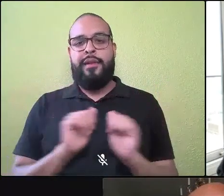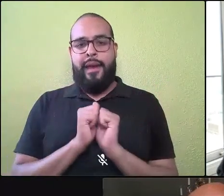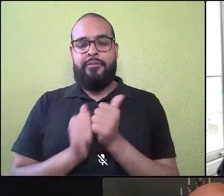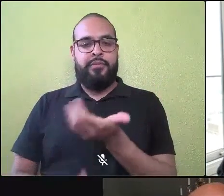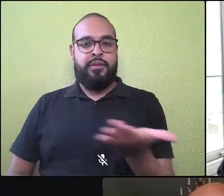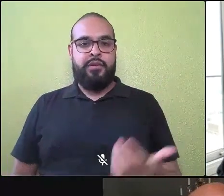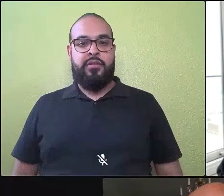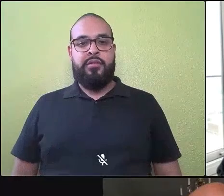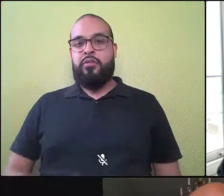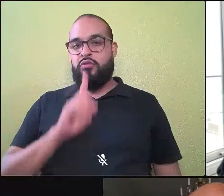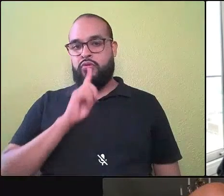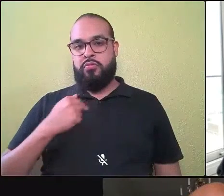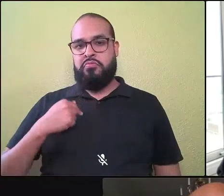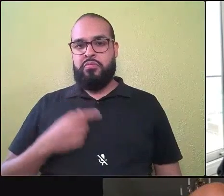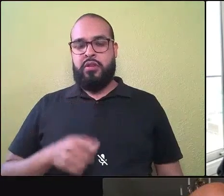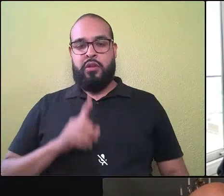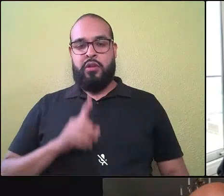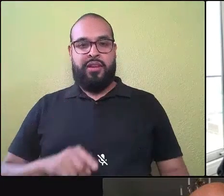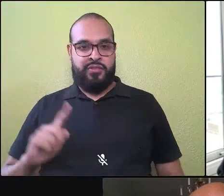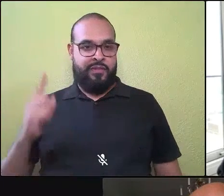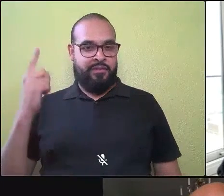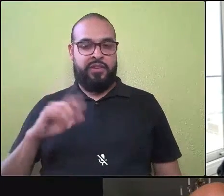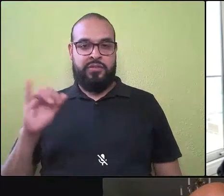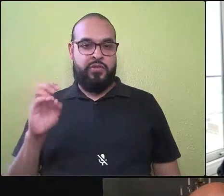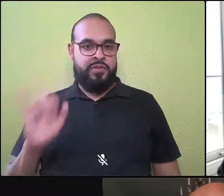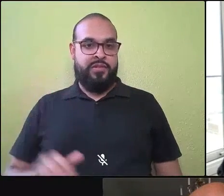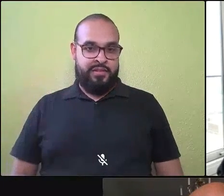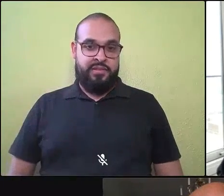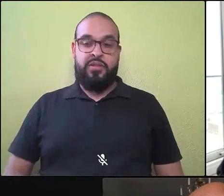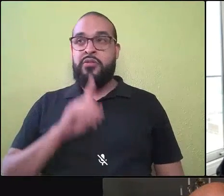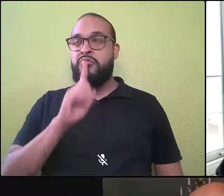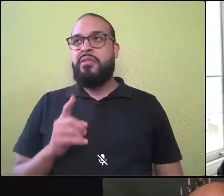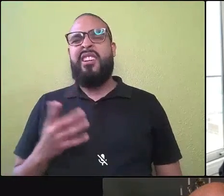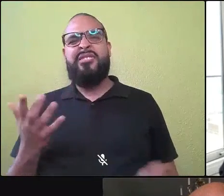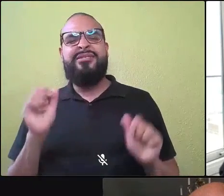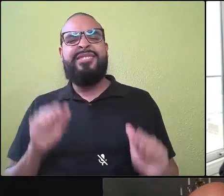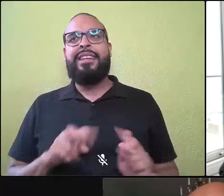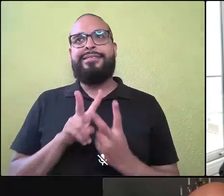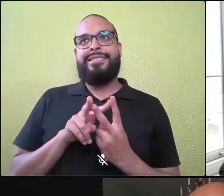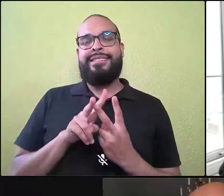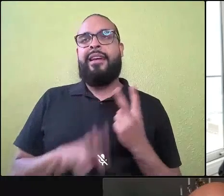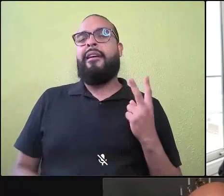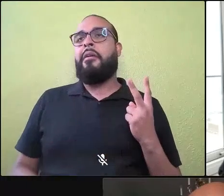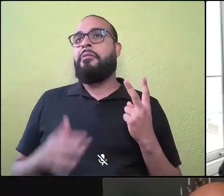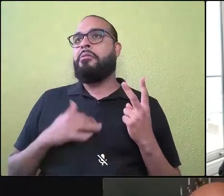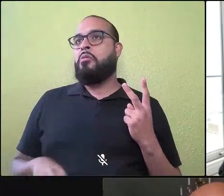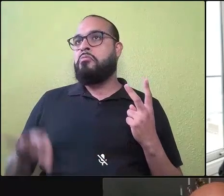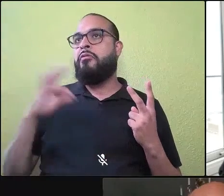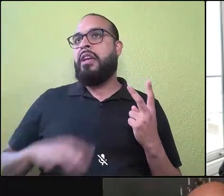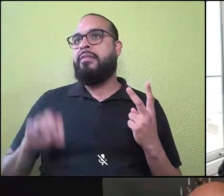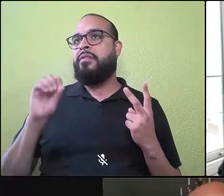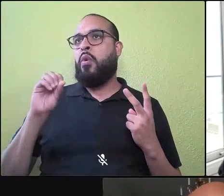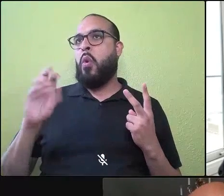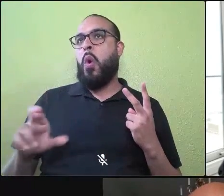Yeah, I'll start. So I've been, I don't know if it's a gift or a curse, but for me, I see the world through the lens of potential all the time,